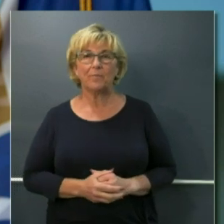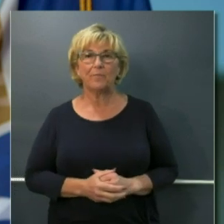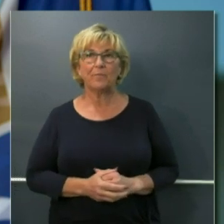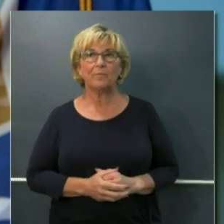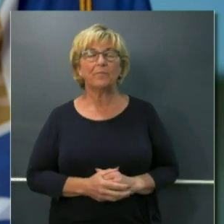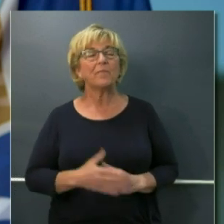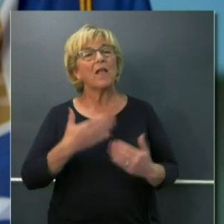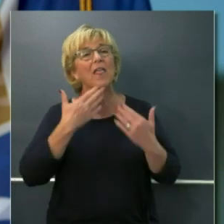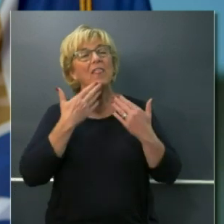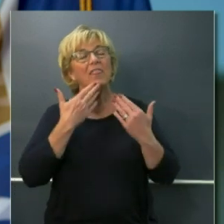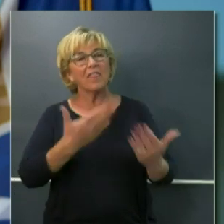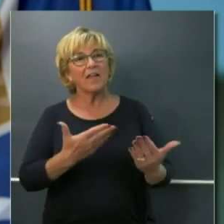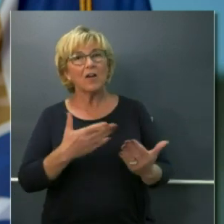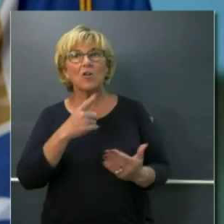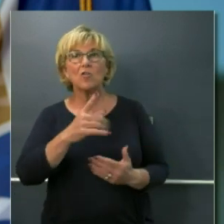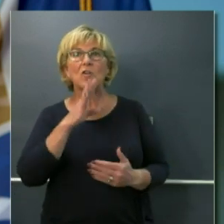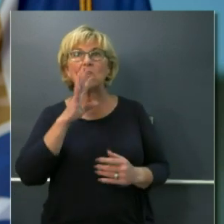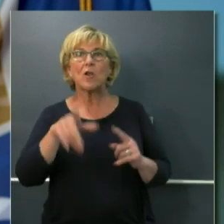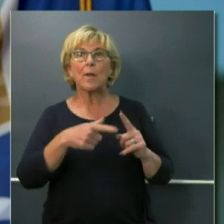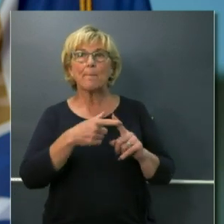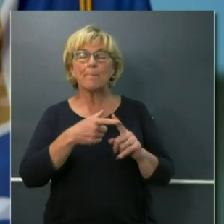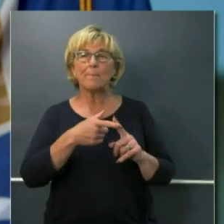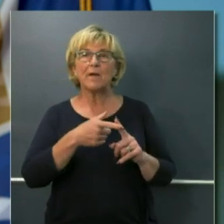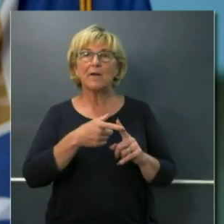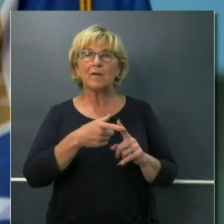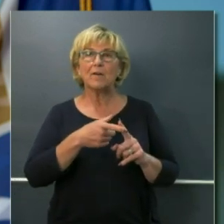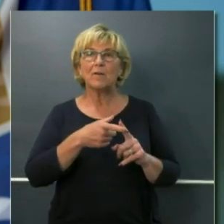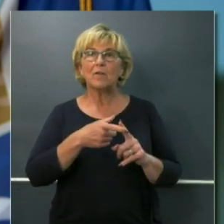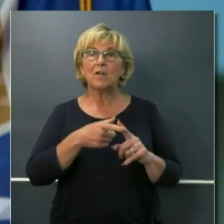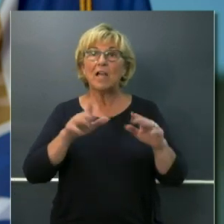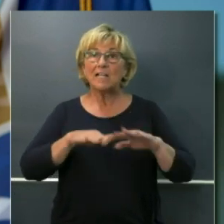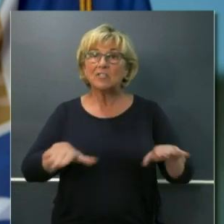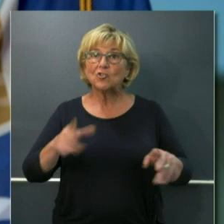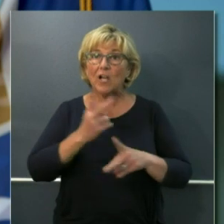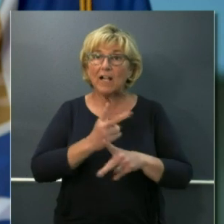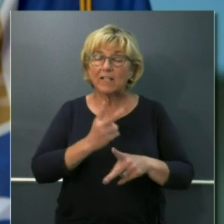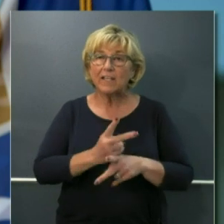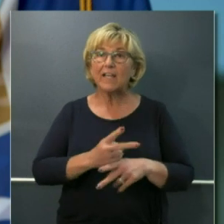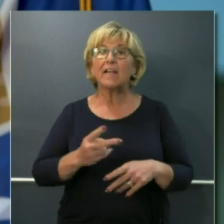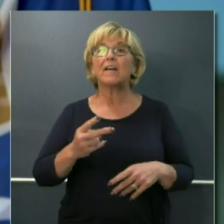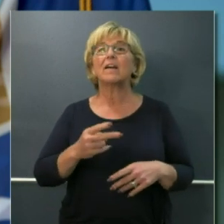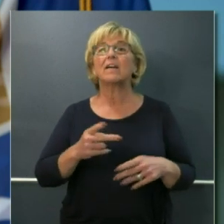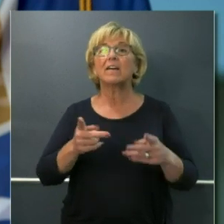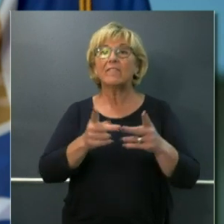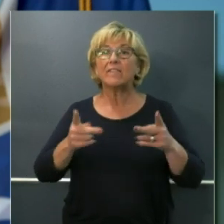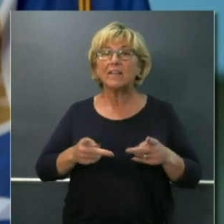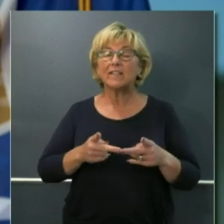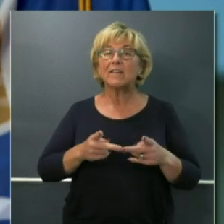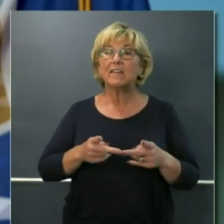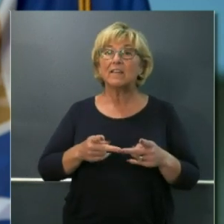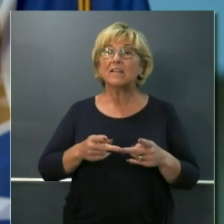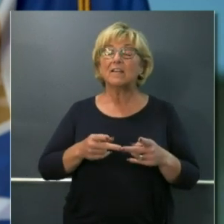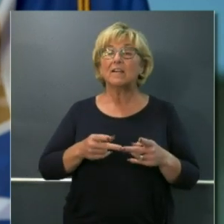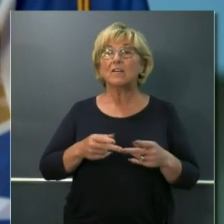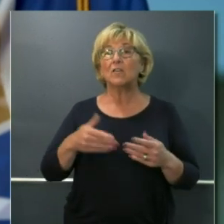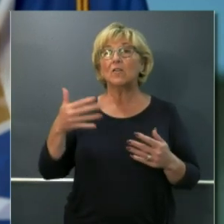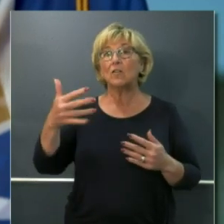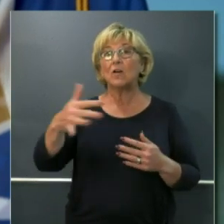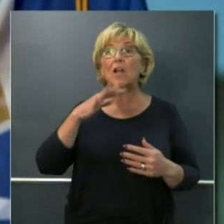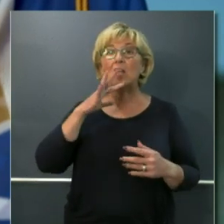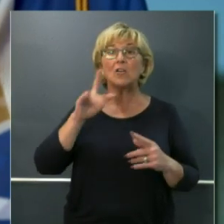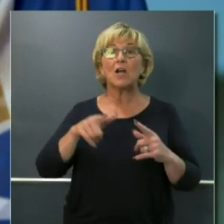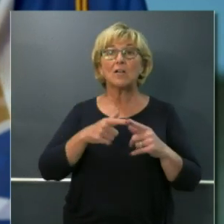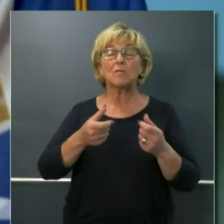Hi, thank you. So today you talked about expanding child care facilities and availability in the coming weeks. I talked to a lot